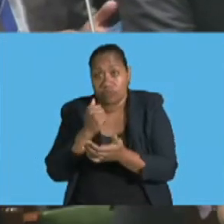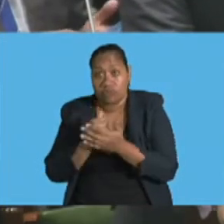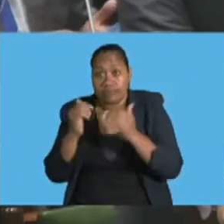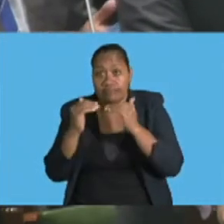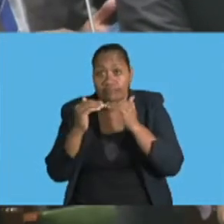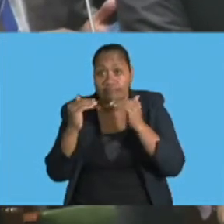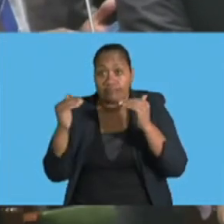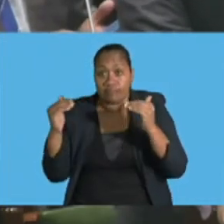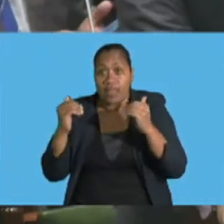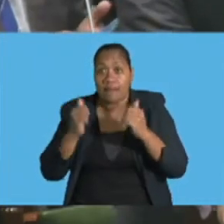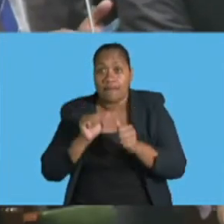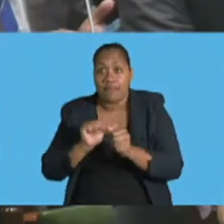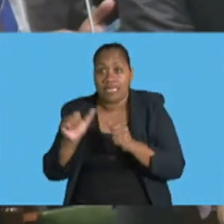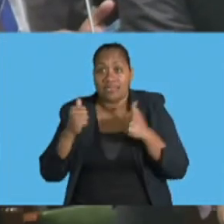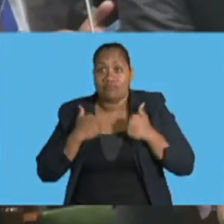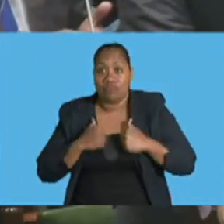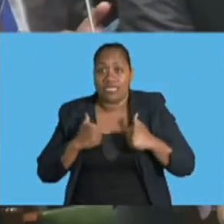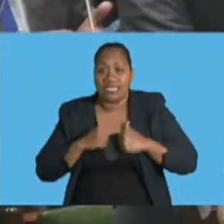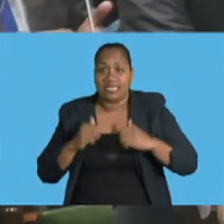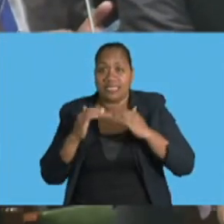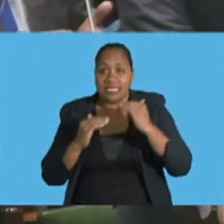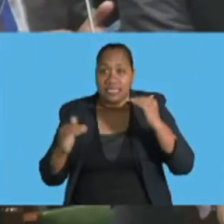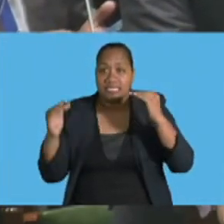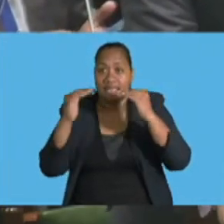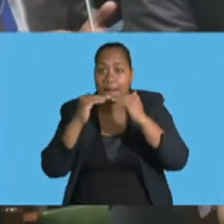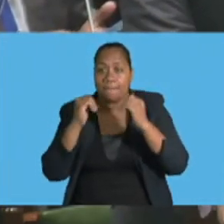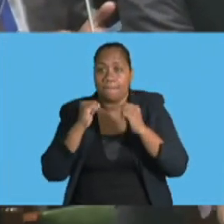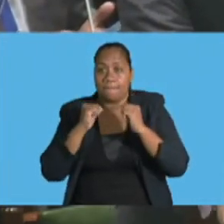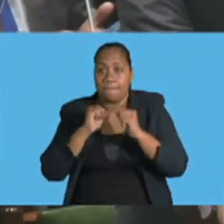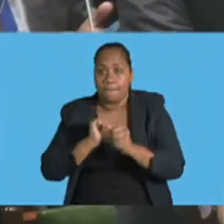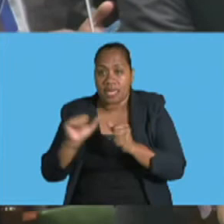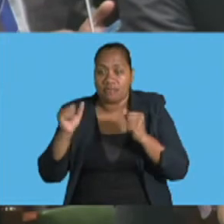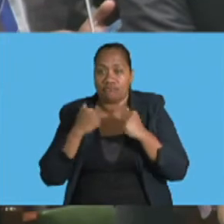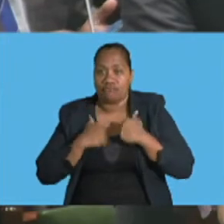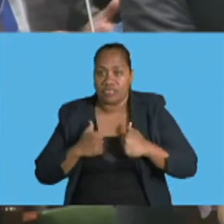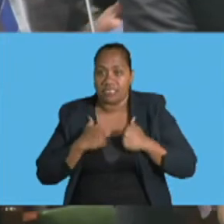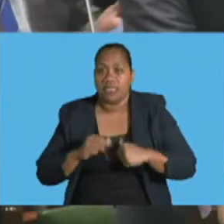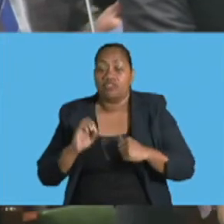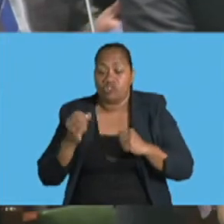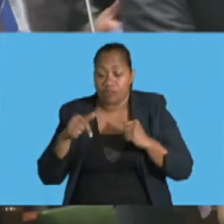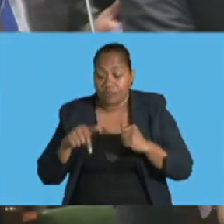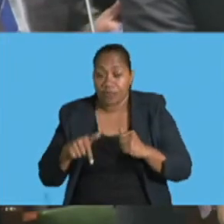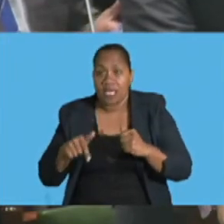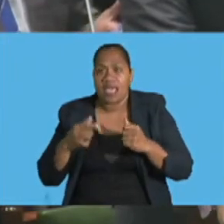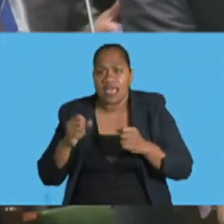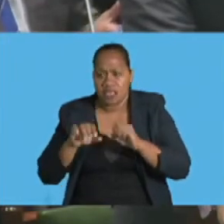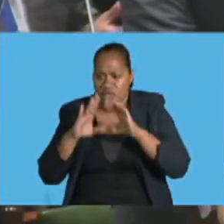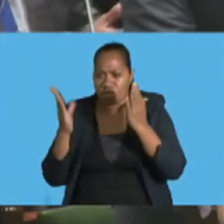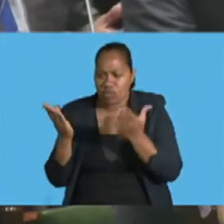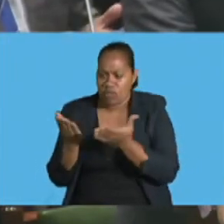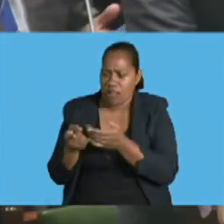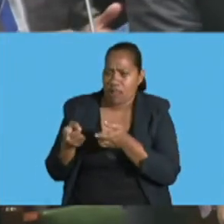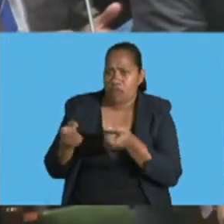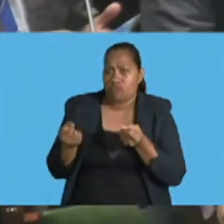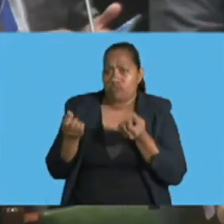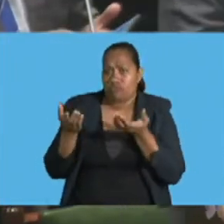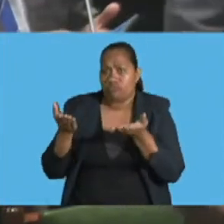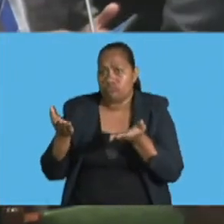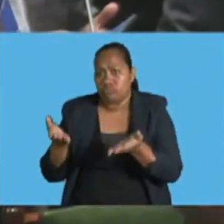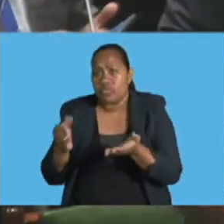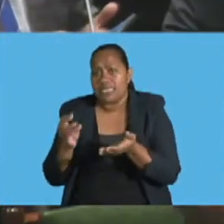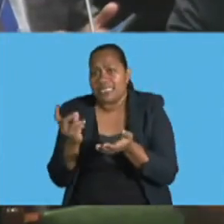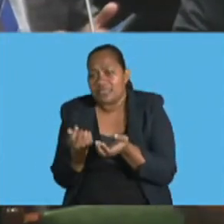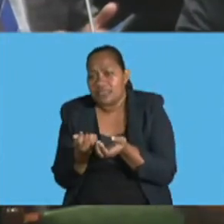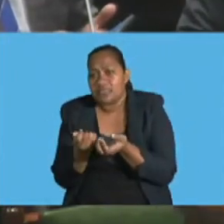best practice. We are in fact one of the few small number of countries in the world to produce such a bill, and right from the start